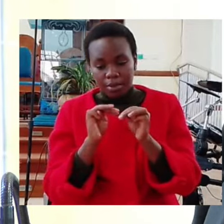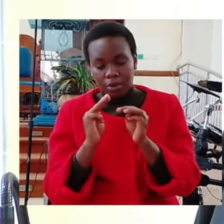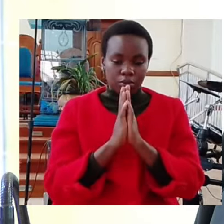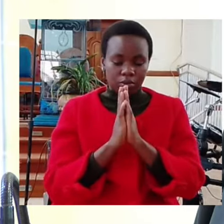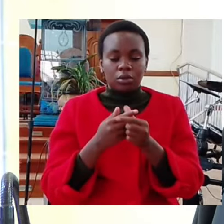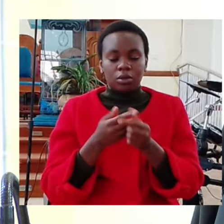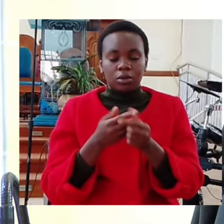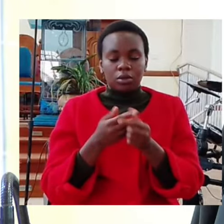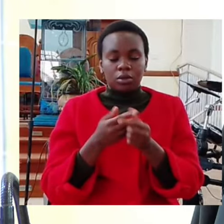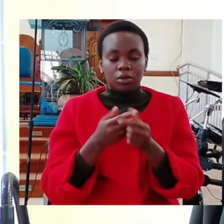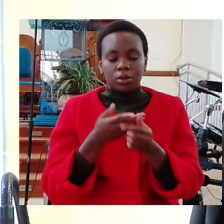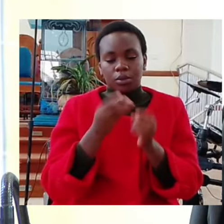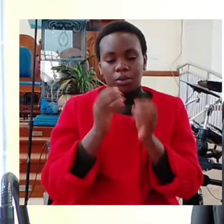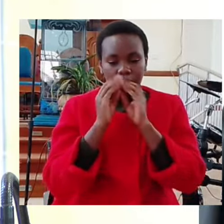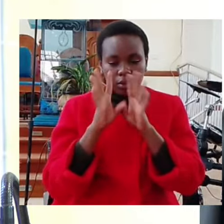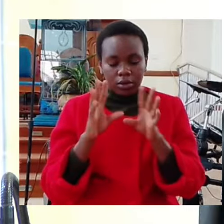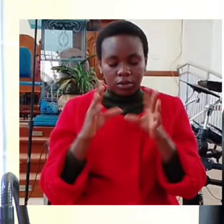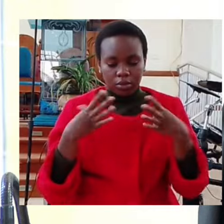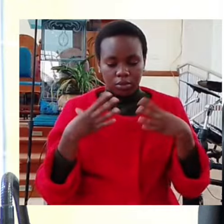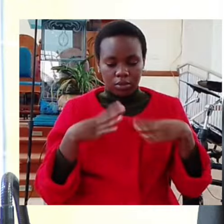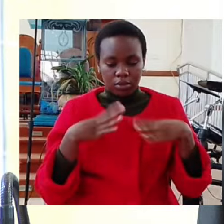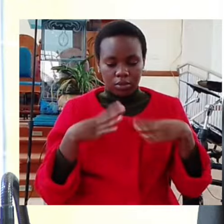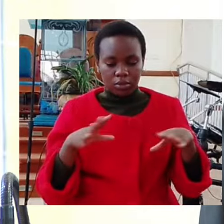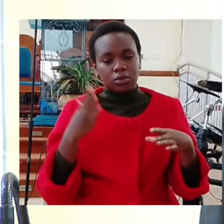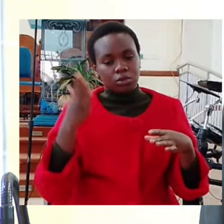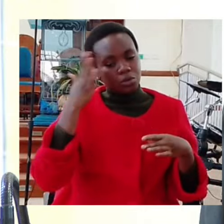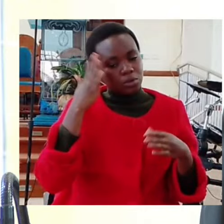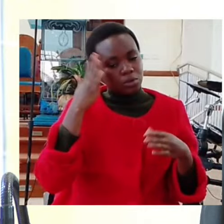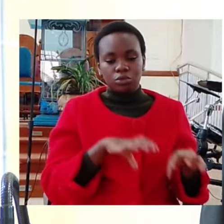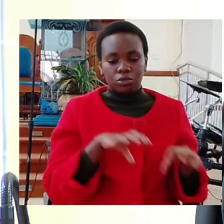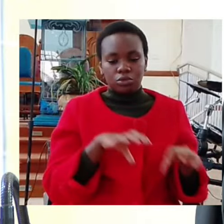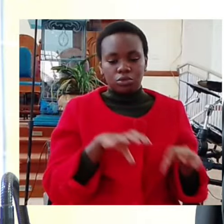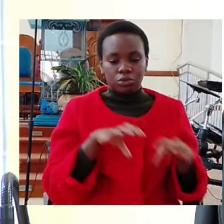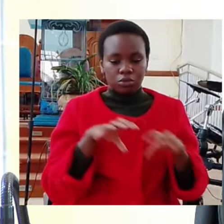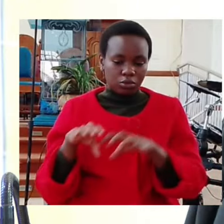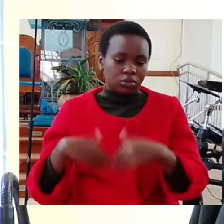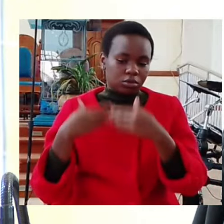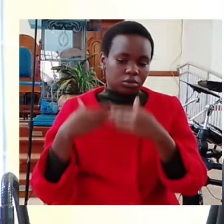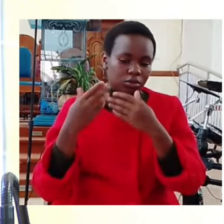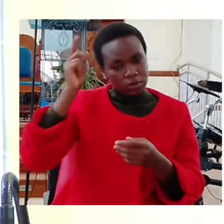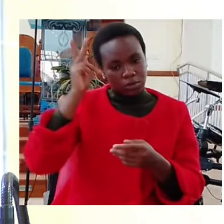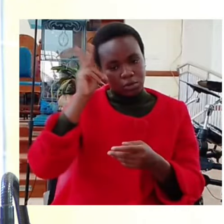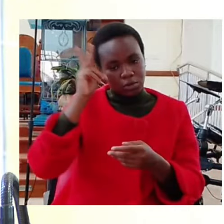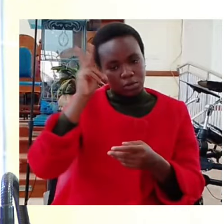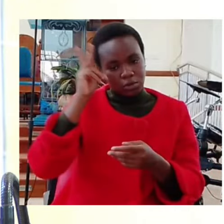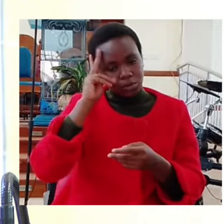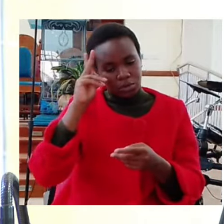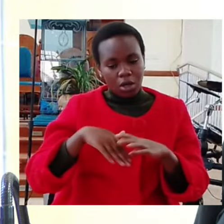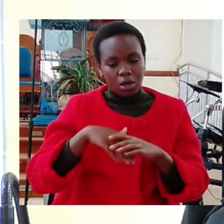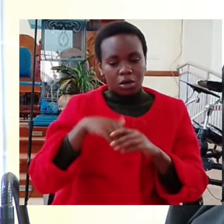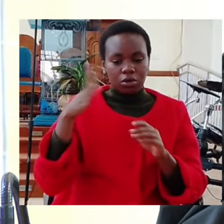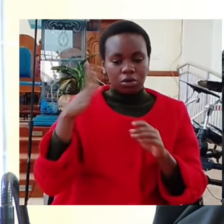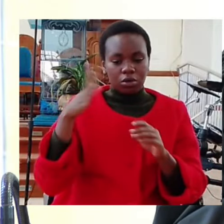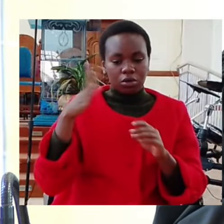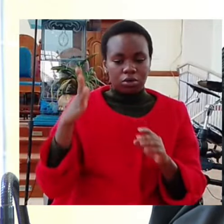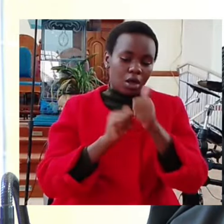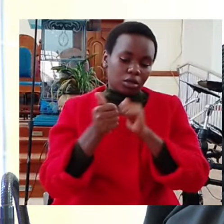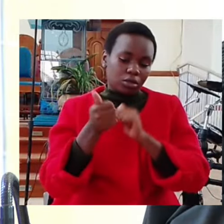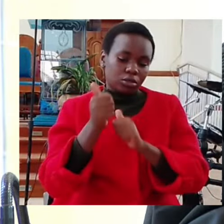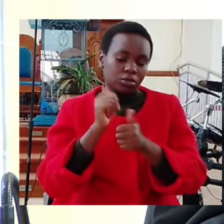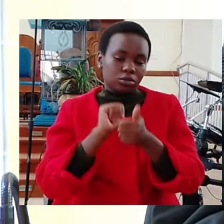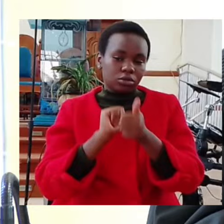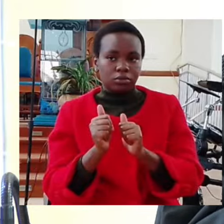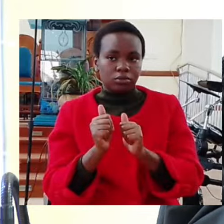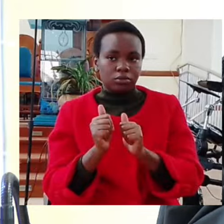these people. We know they are going through challenges. Bless them and give them wisdom. And walk out your actions. And